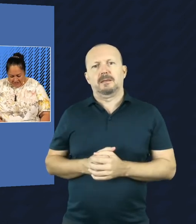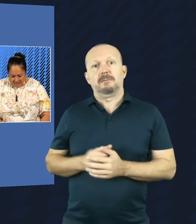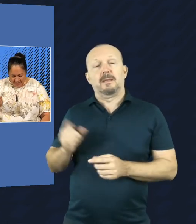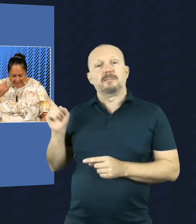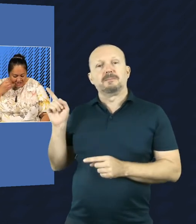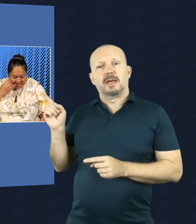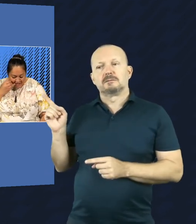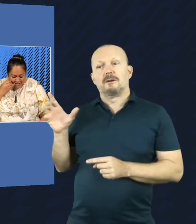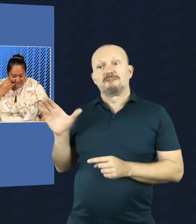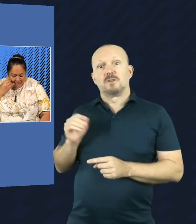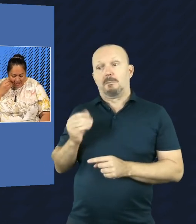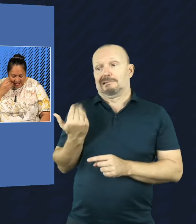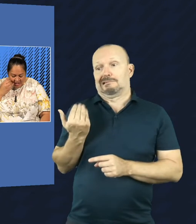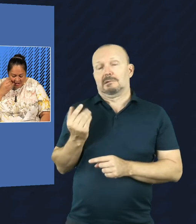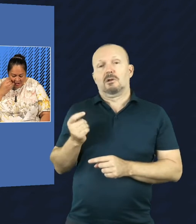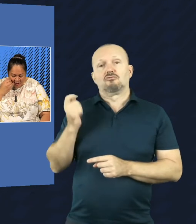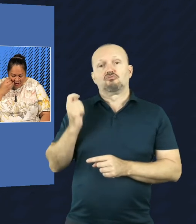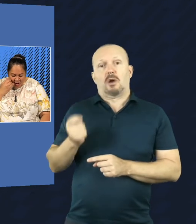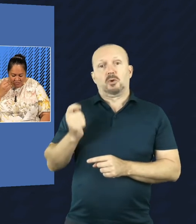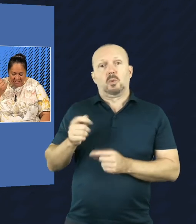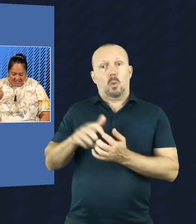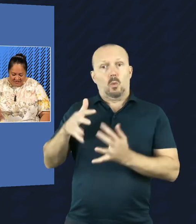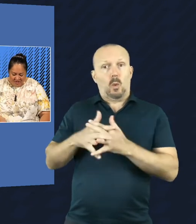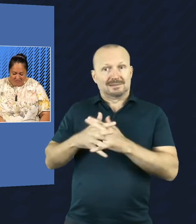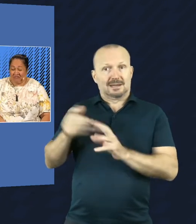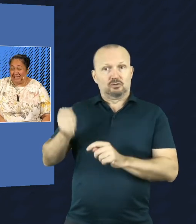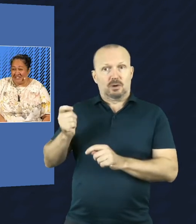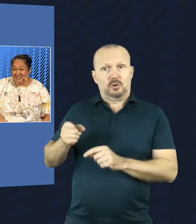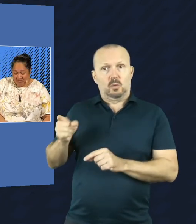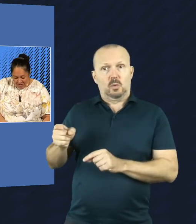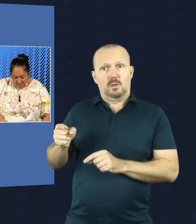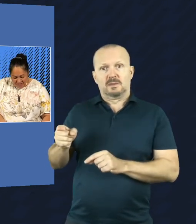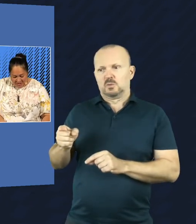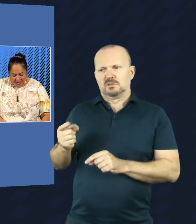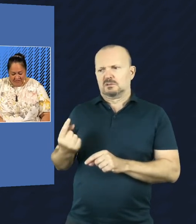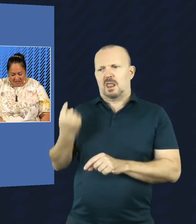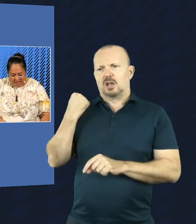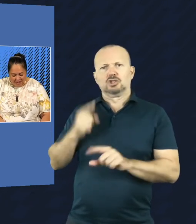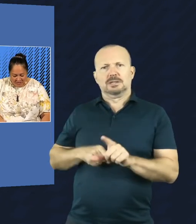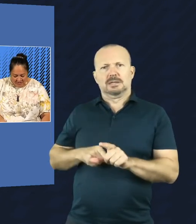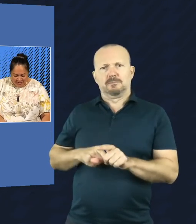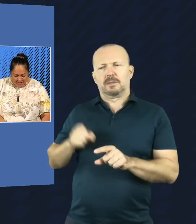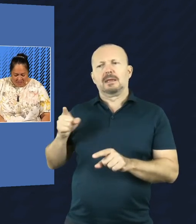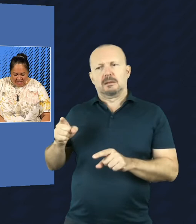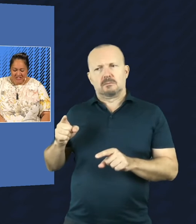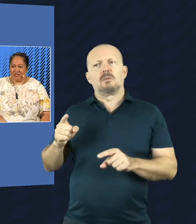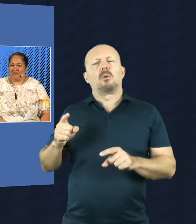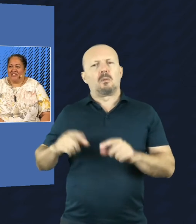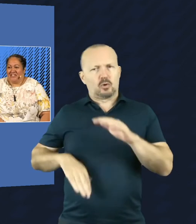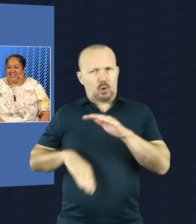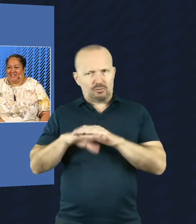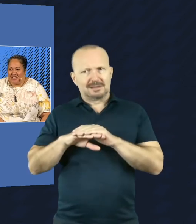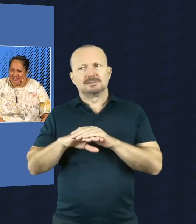tribunal made last year in the Comprehensive and Progressive Agreement for Trans-Pacific